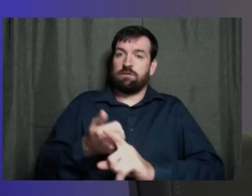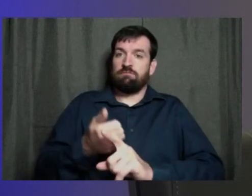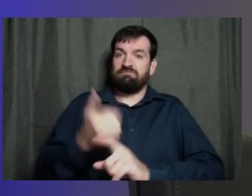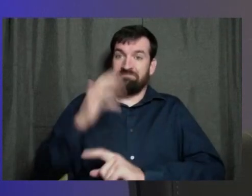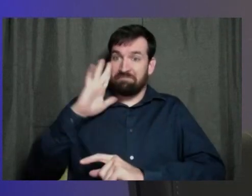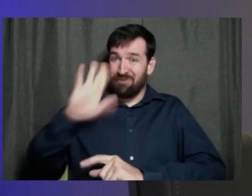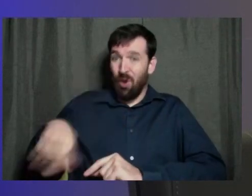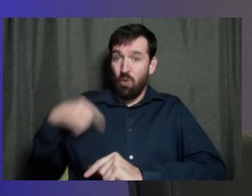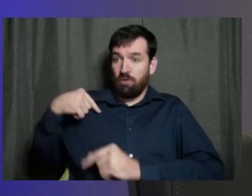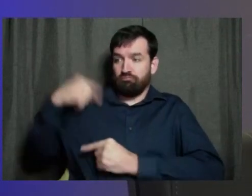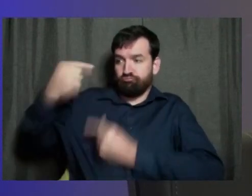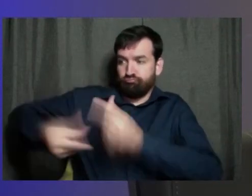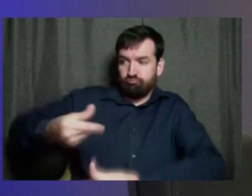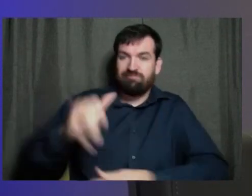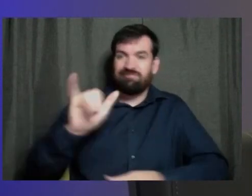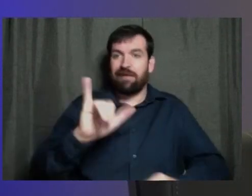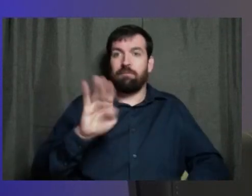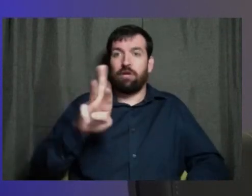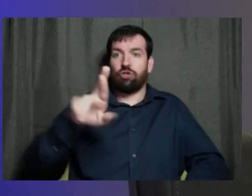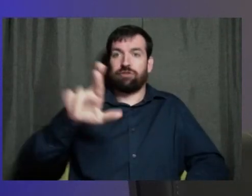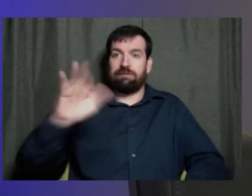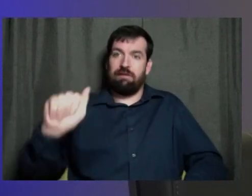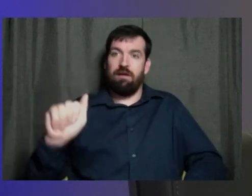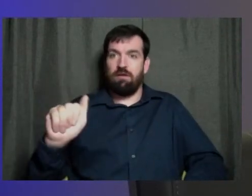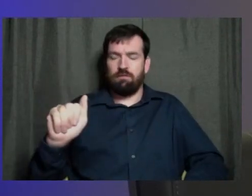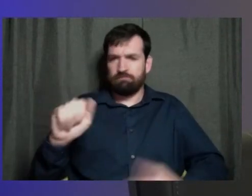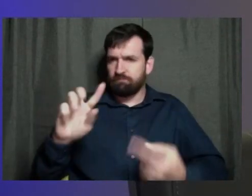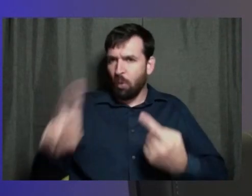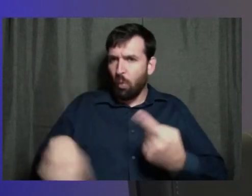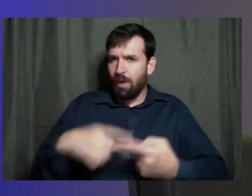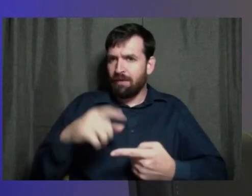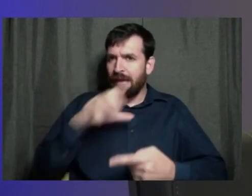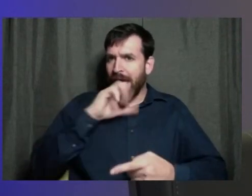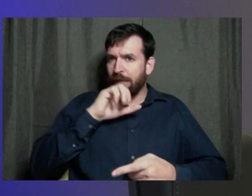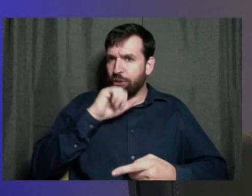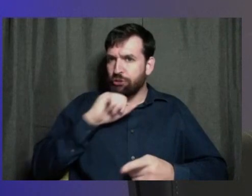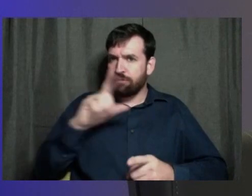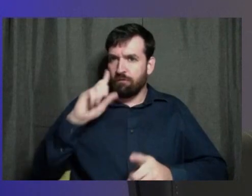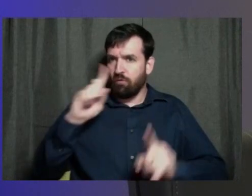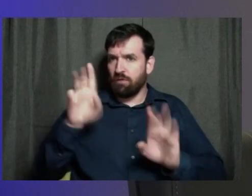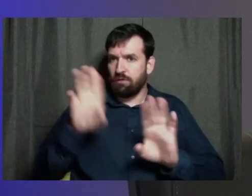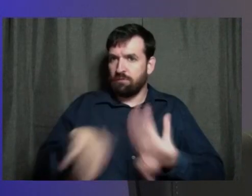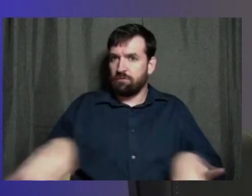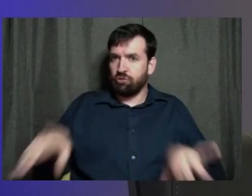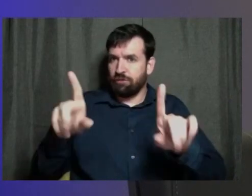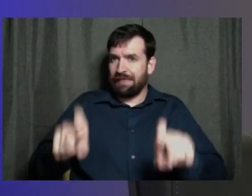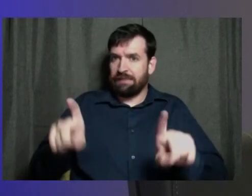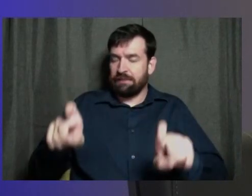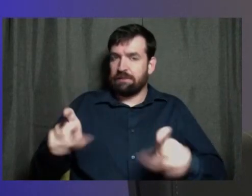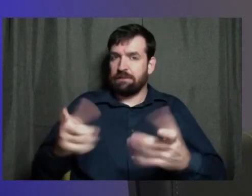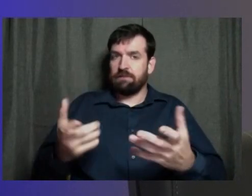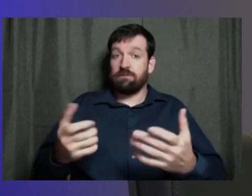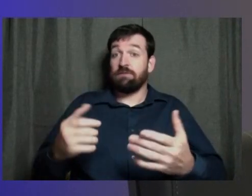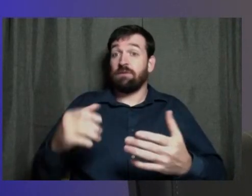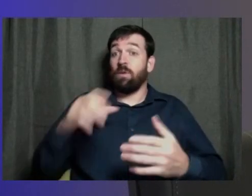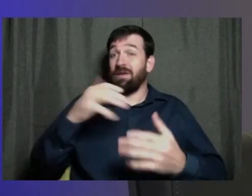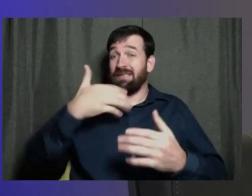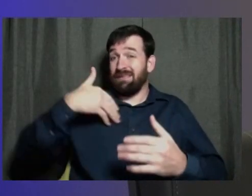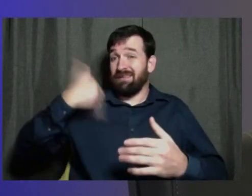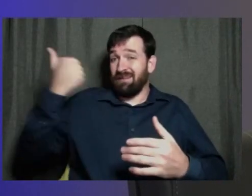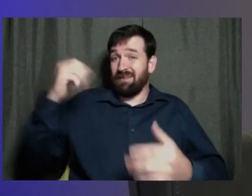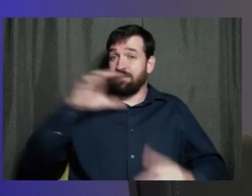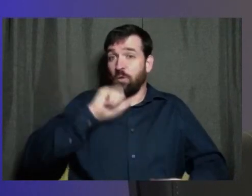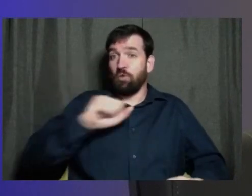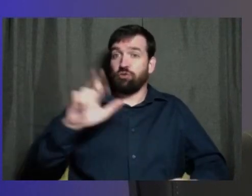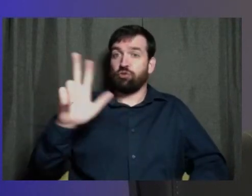predisposition, like the BRCA mutation, and they wonder what's the right age to get their children tested. The youngest patient that I've ever treated is 23.